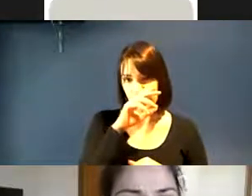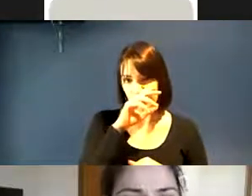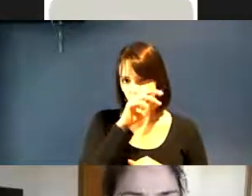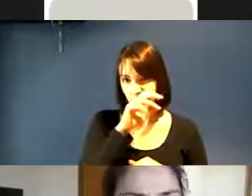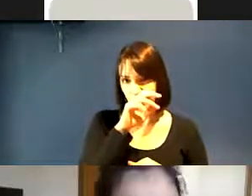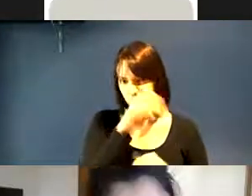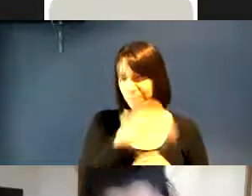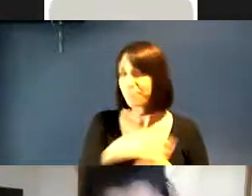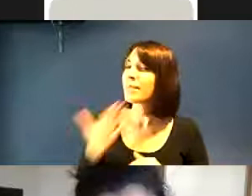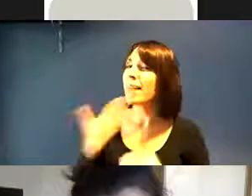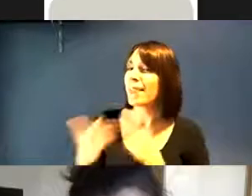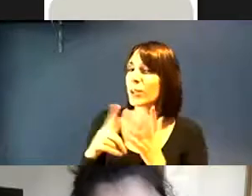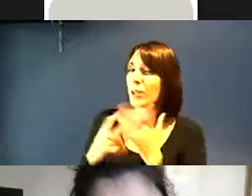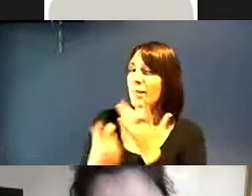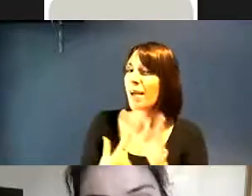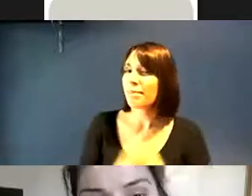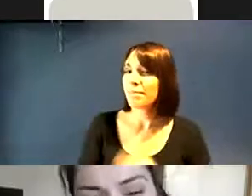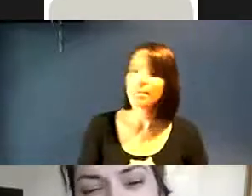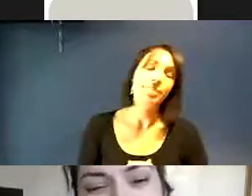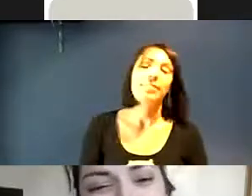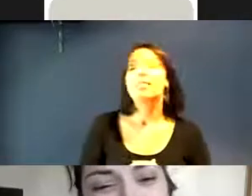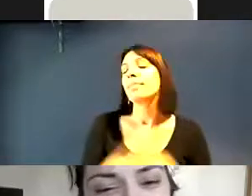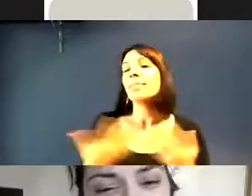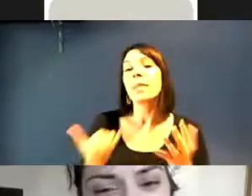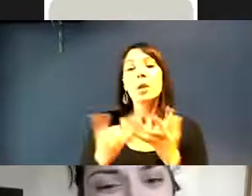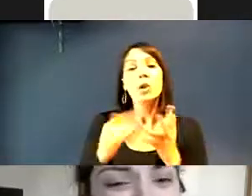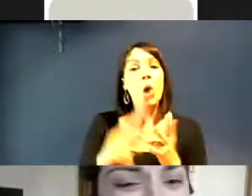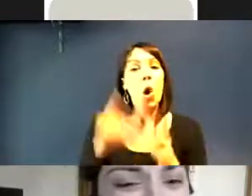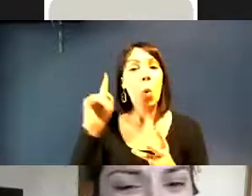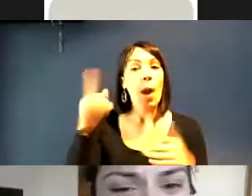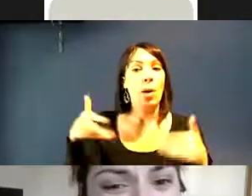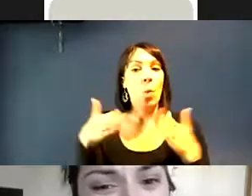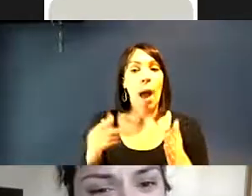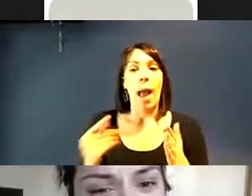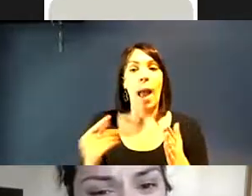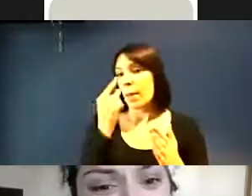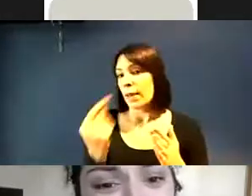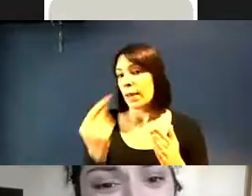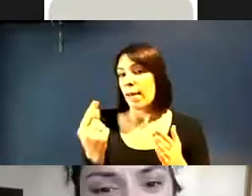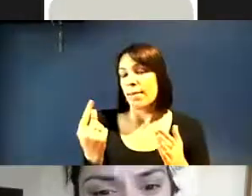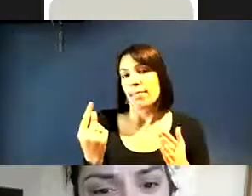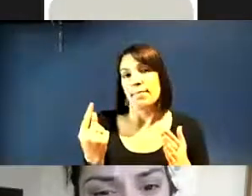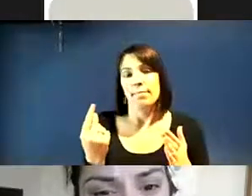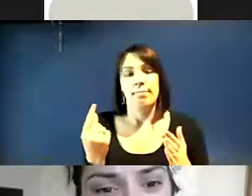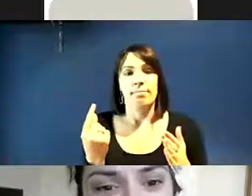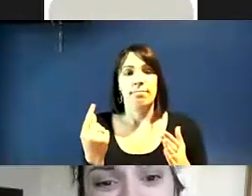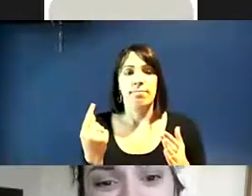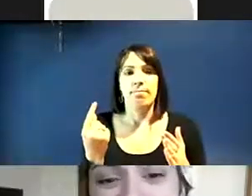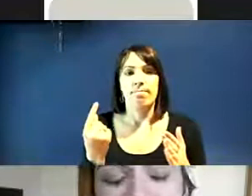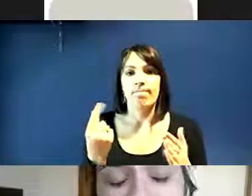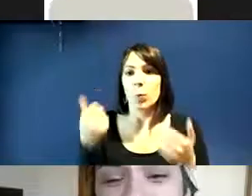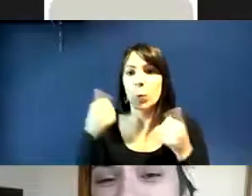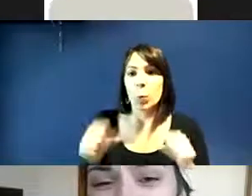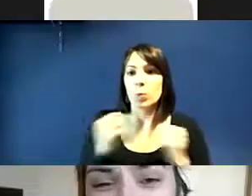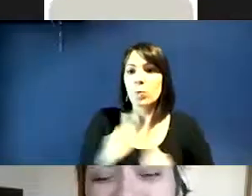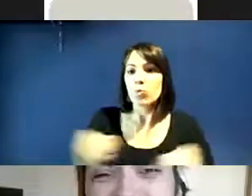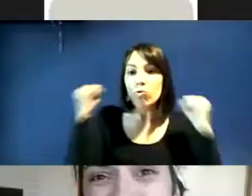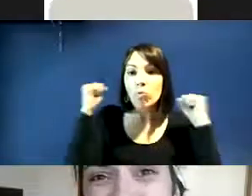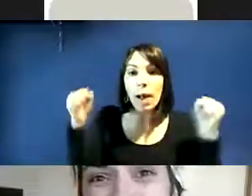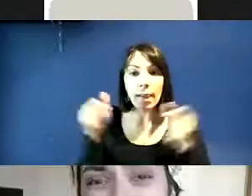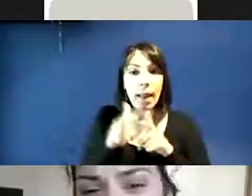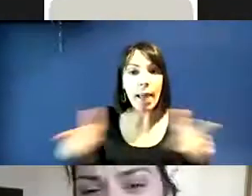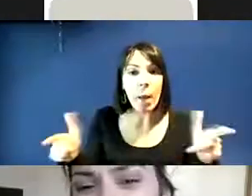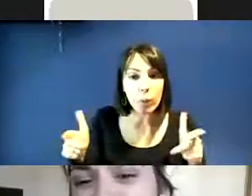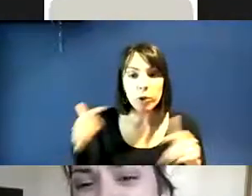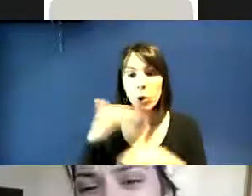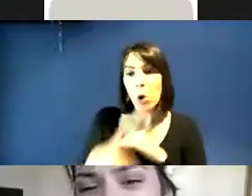Thanks, Olivia. So one way that we can frame disability through a strengths-based perspective is through